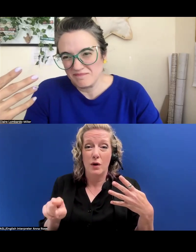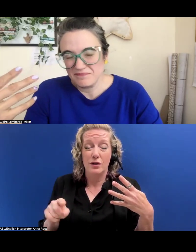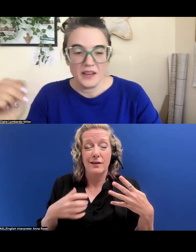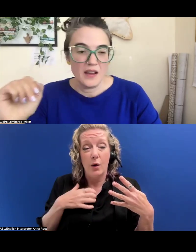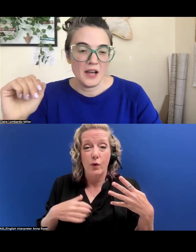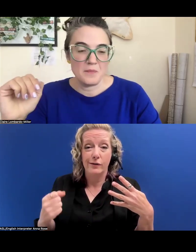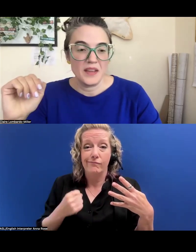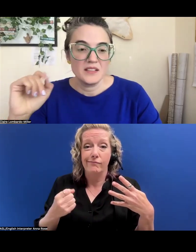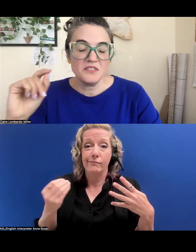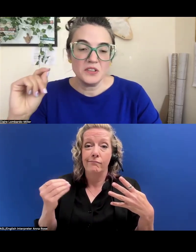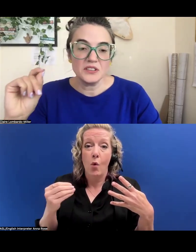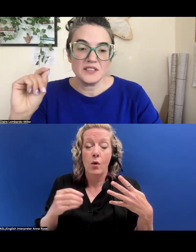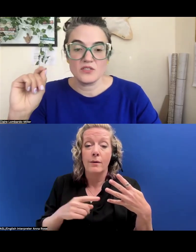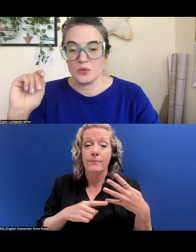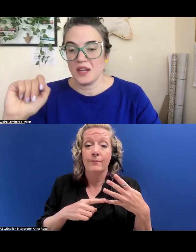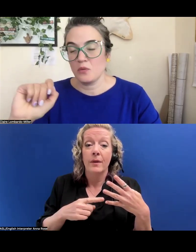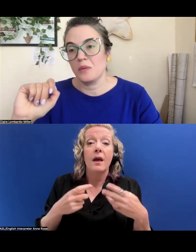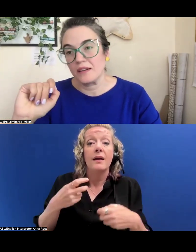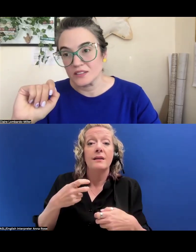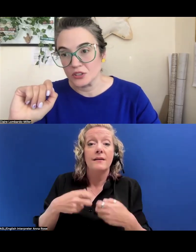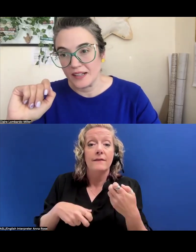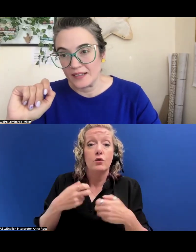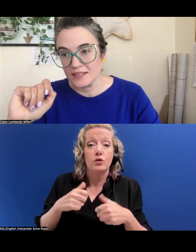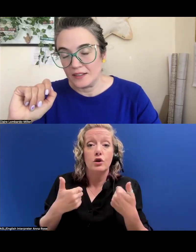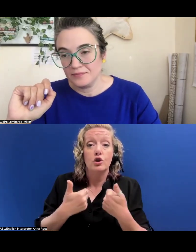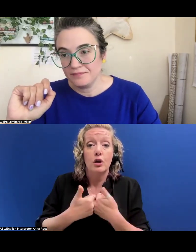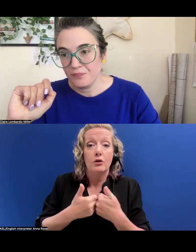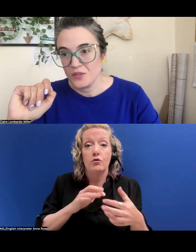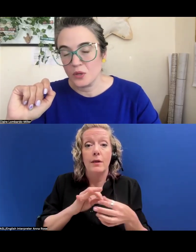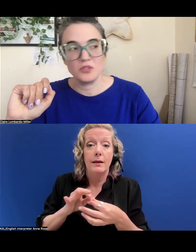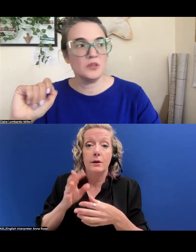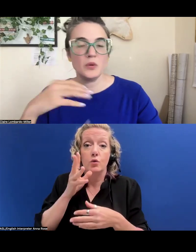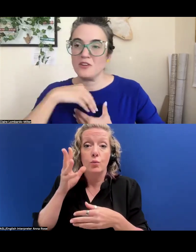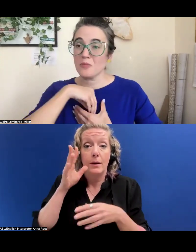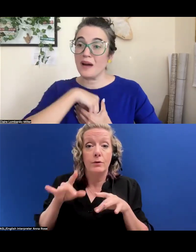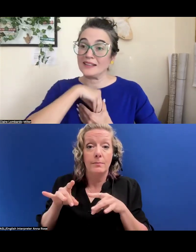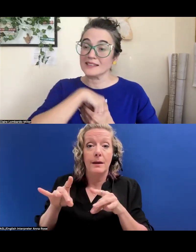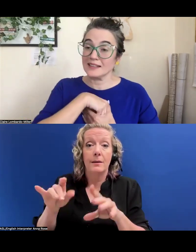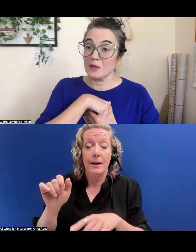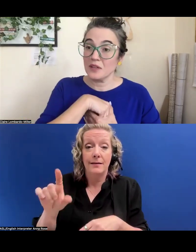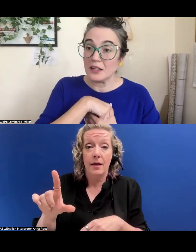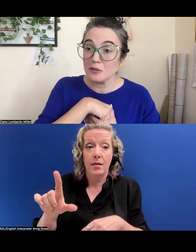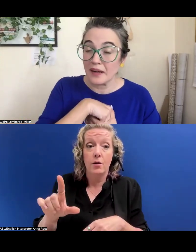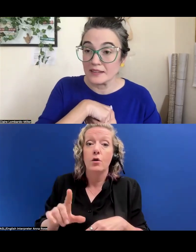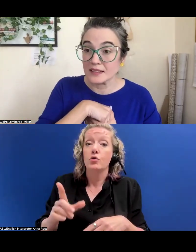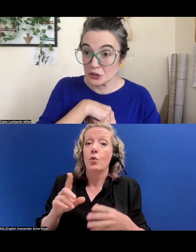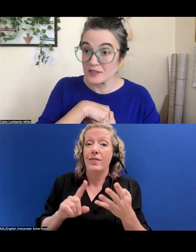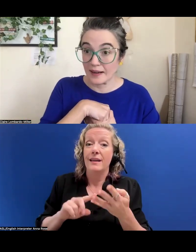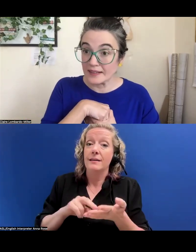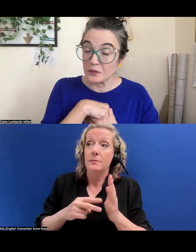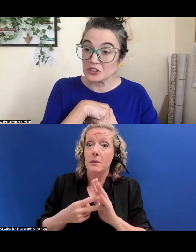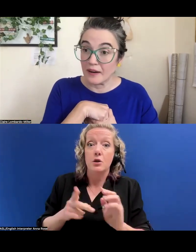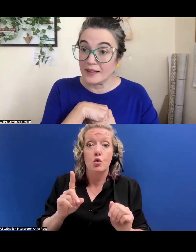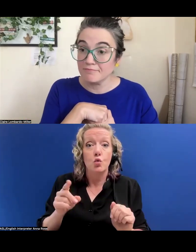more. Difficulties associated with parents learning ASL. So do you in your bias think that hearing parents can learn